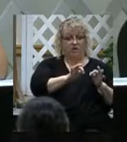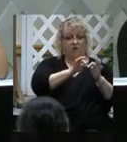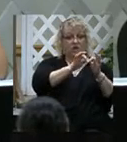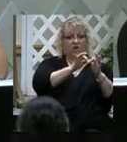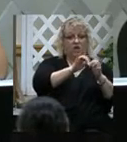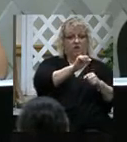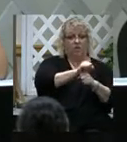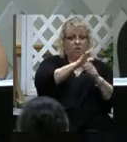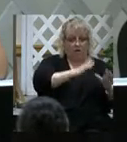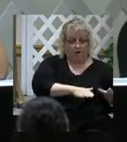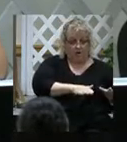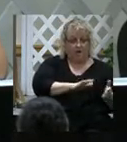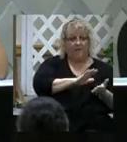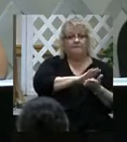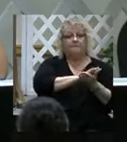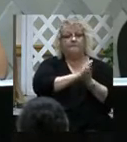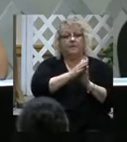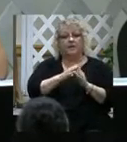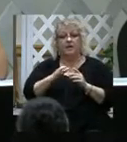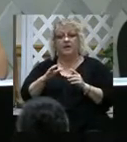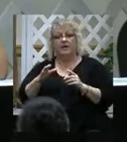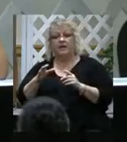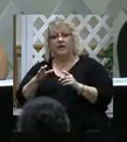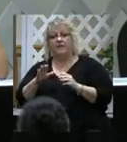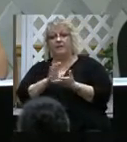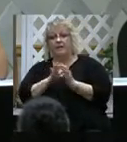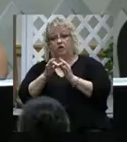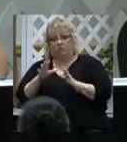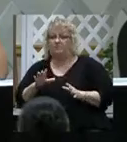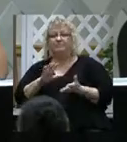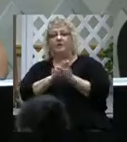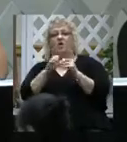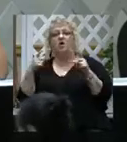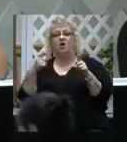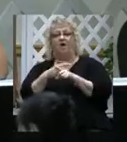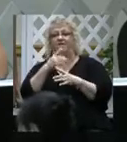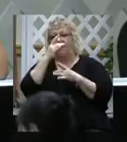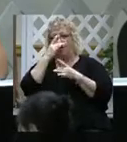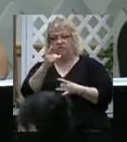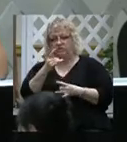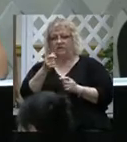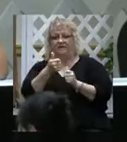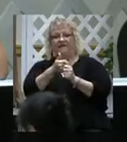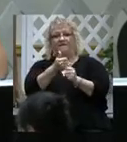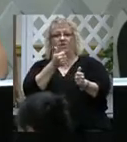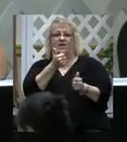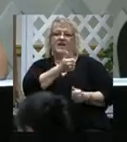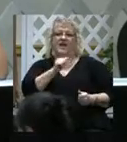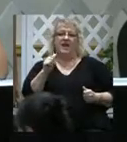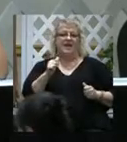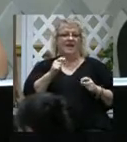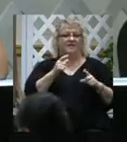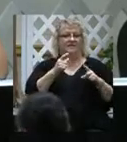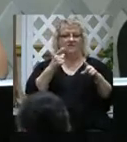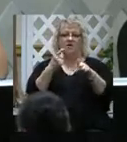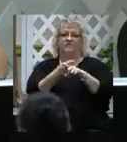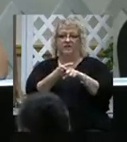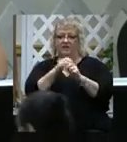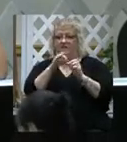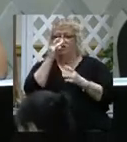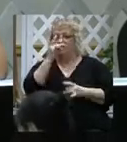interpreter can be viewed as a conflict of interest. So we want to avoid even a perception of